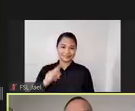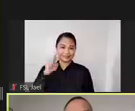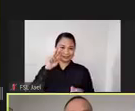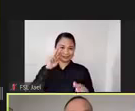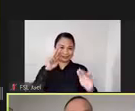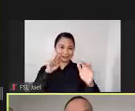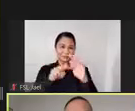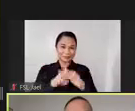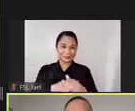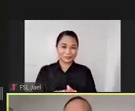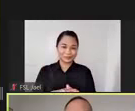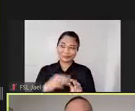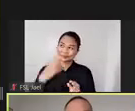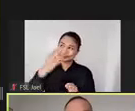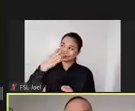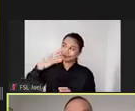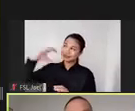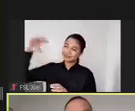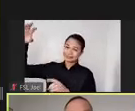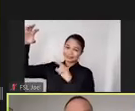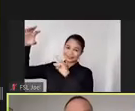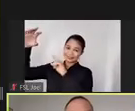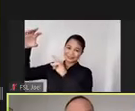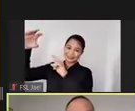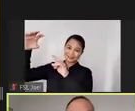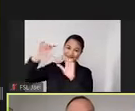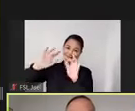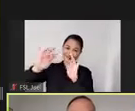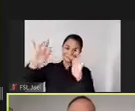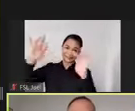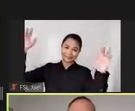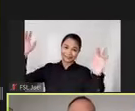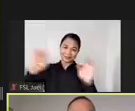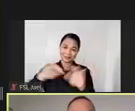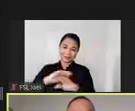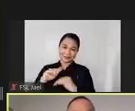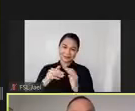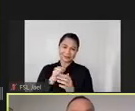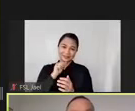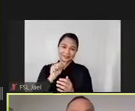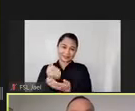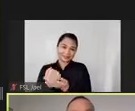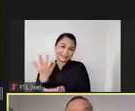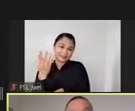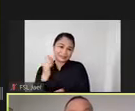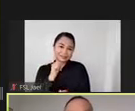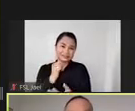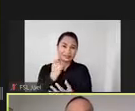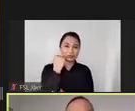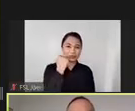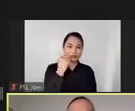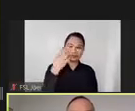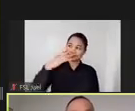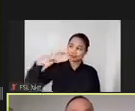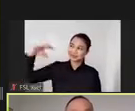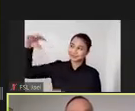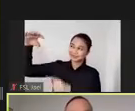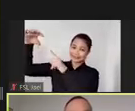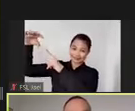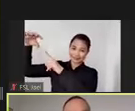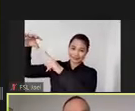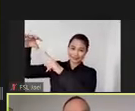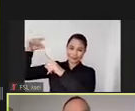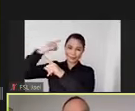is energy for everyone. So why not use to benefit, you know, why not use it to benefit